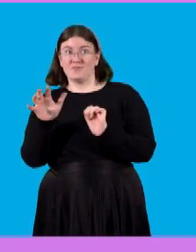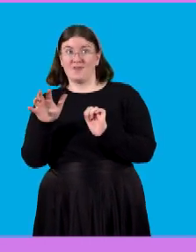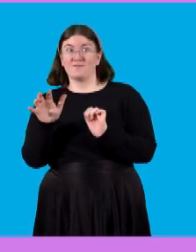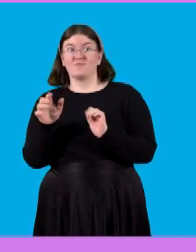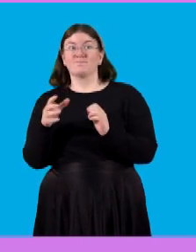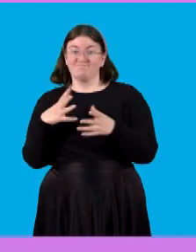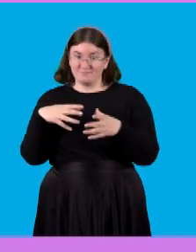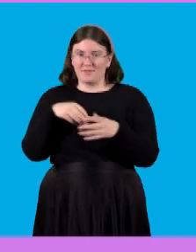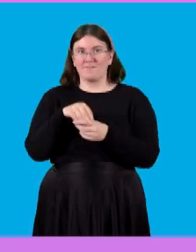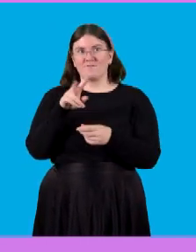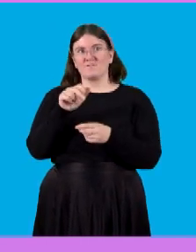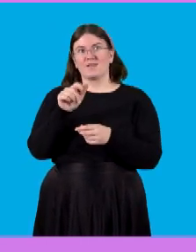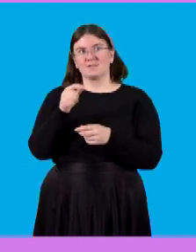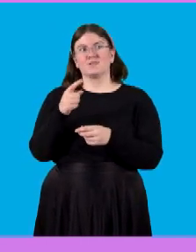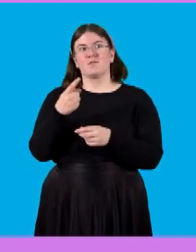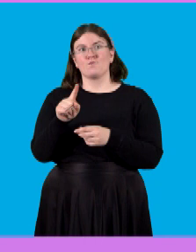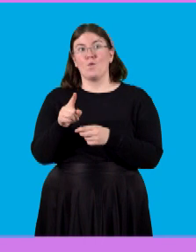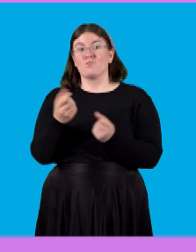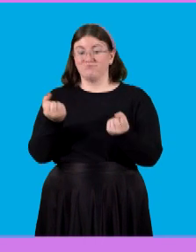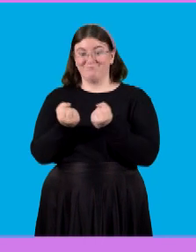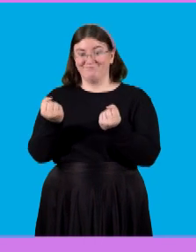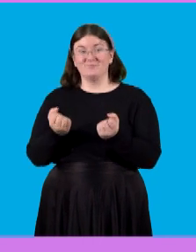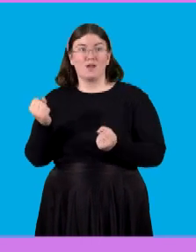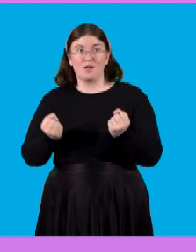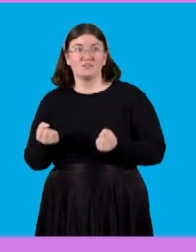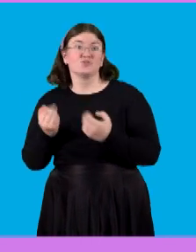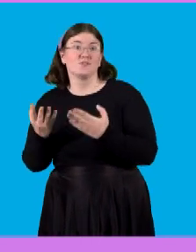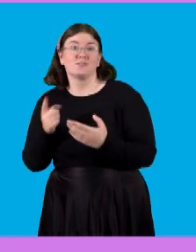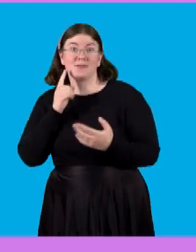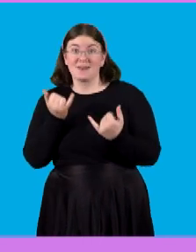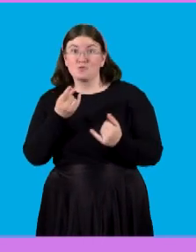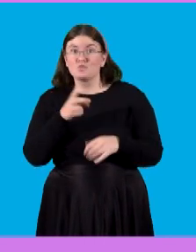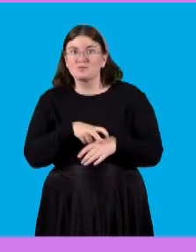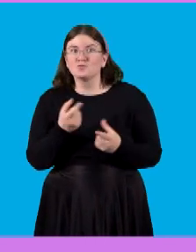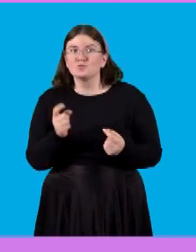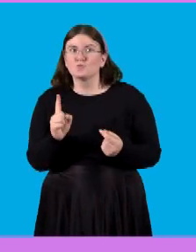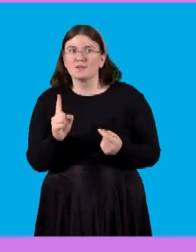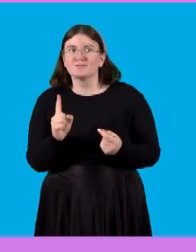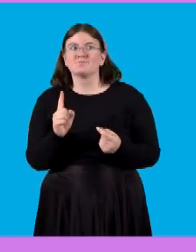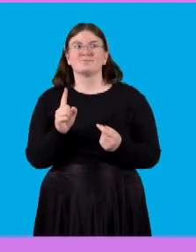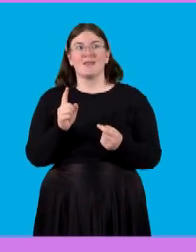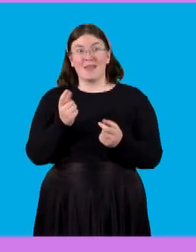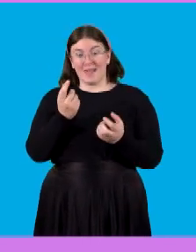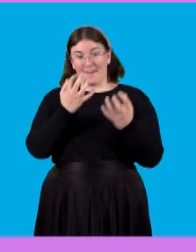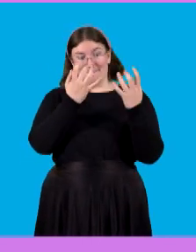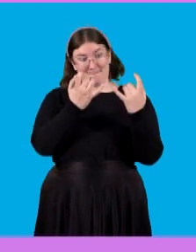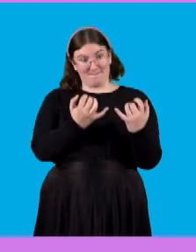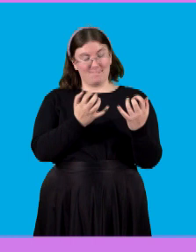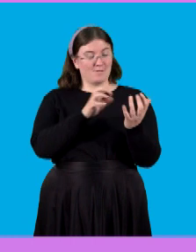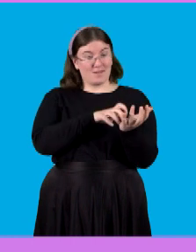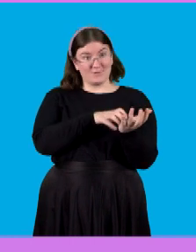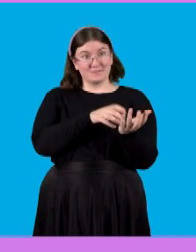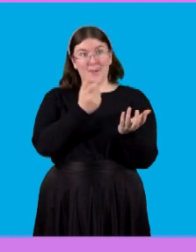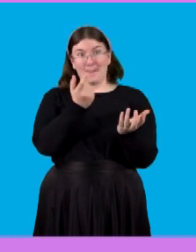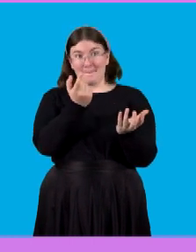12,576 Rand 65 cents includes VAT, and now we must go from VAT inclusive to VAT exclusive. Right,